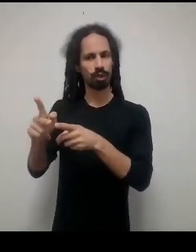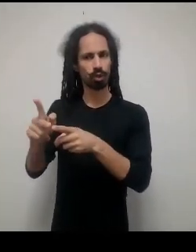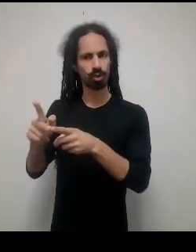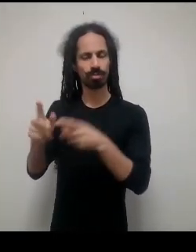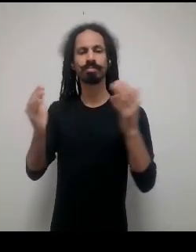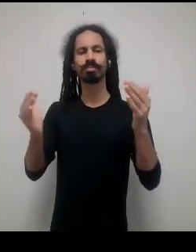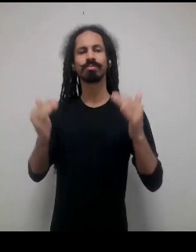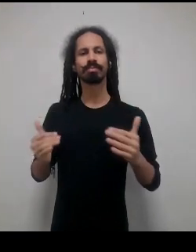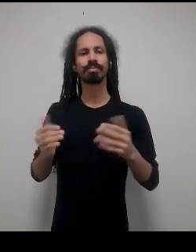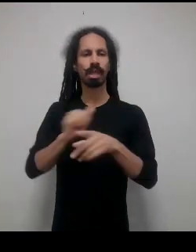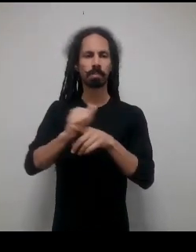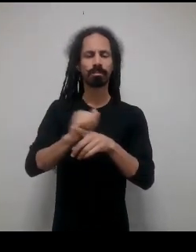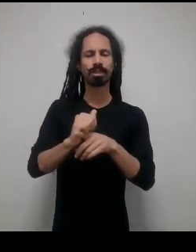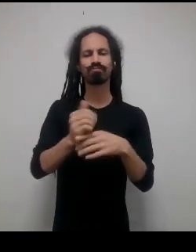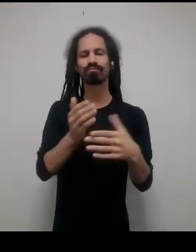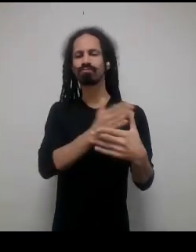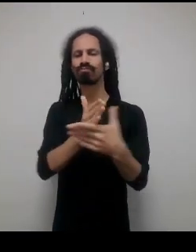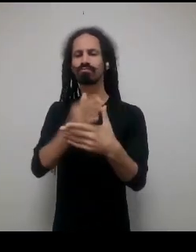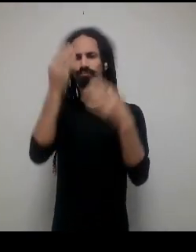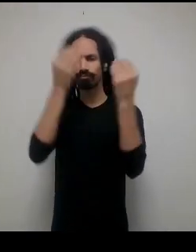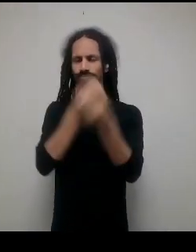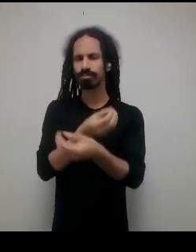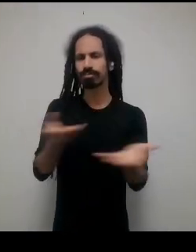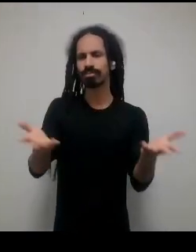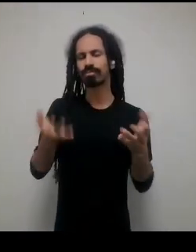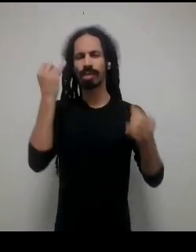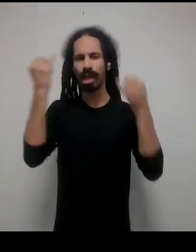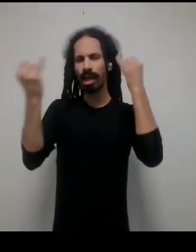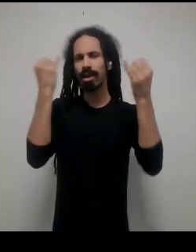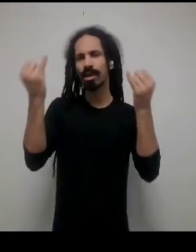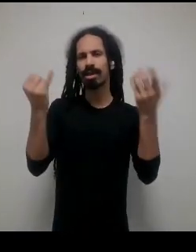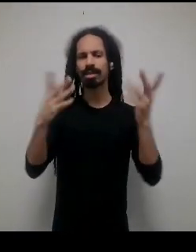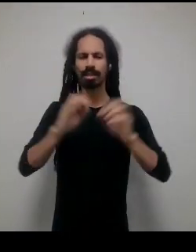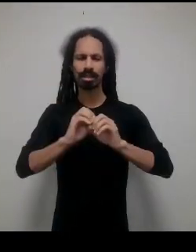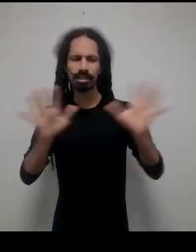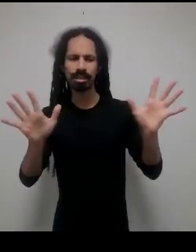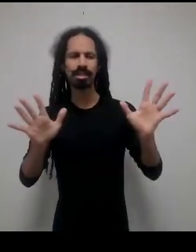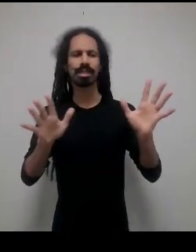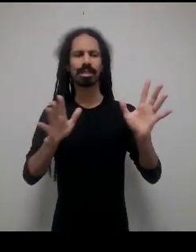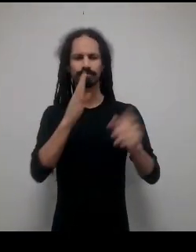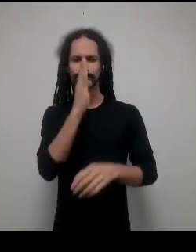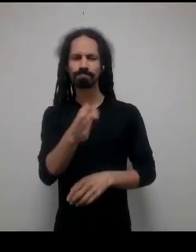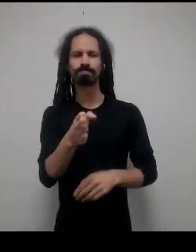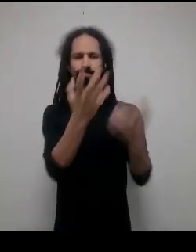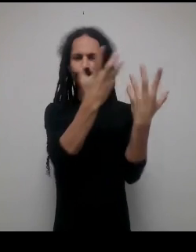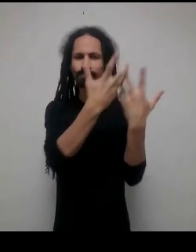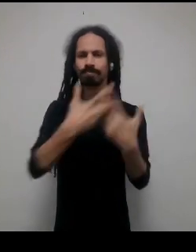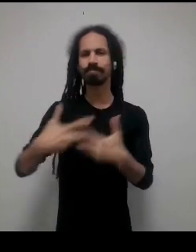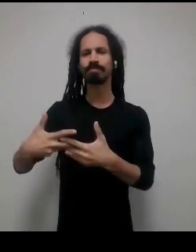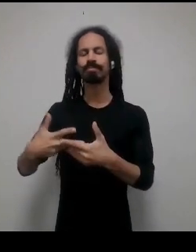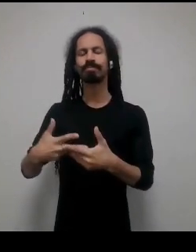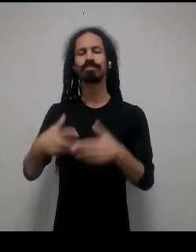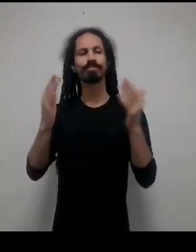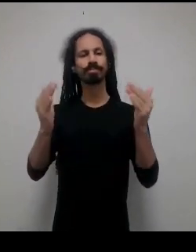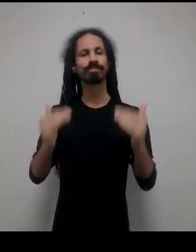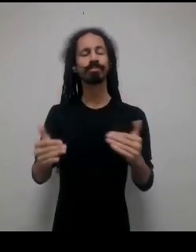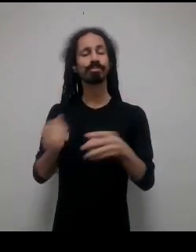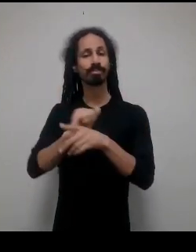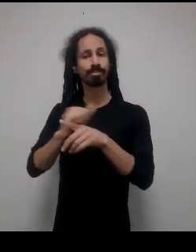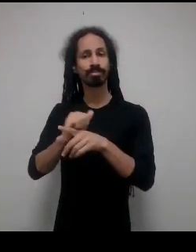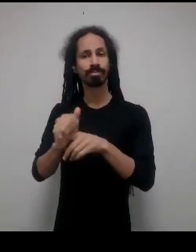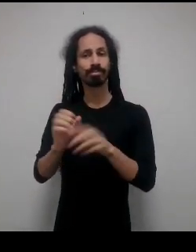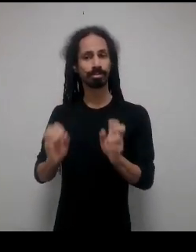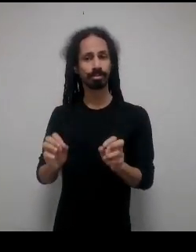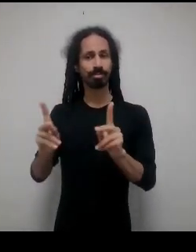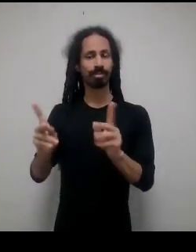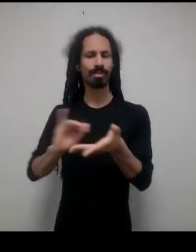practice sharing our ideas in a clear, concise, and organized manner. And we can also practice the opportunity to